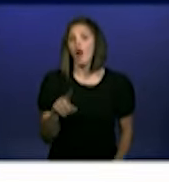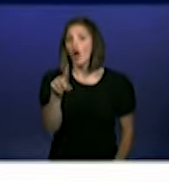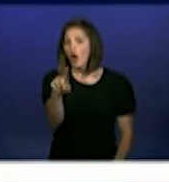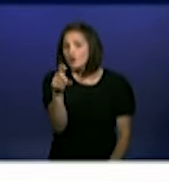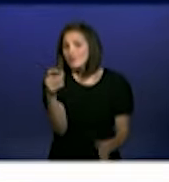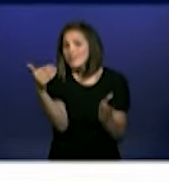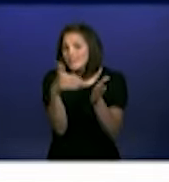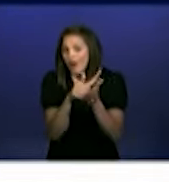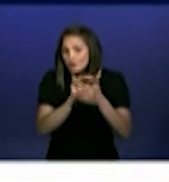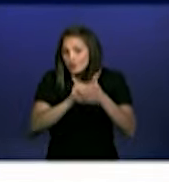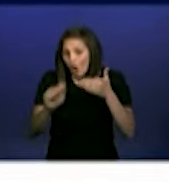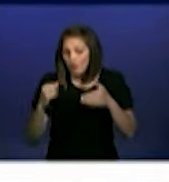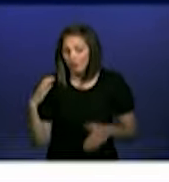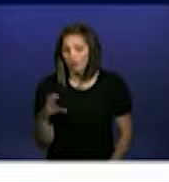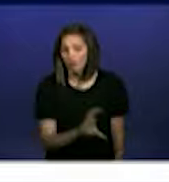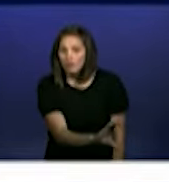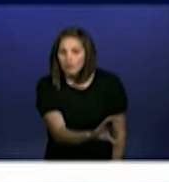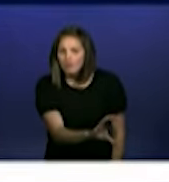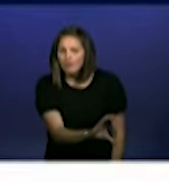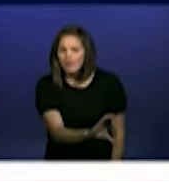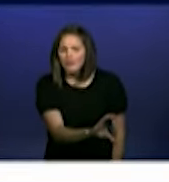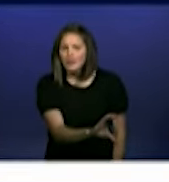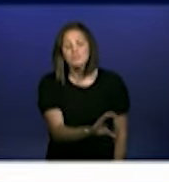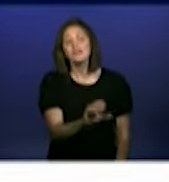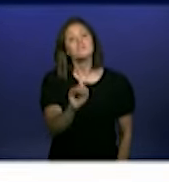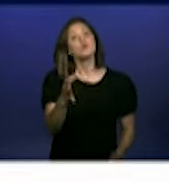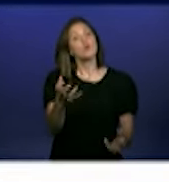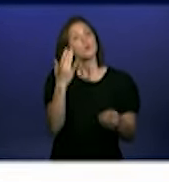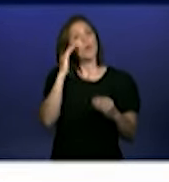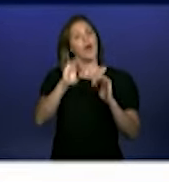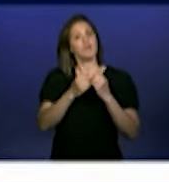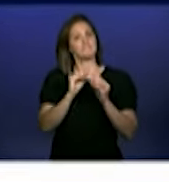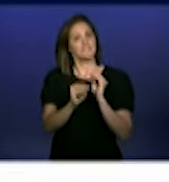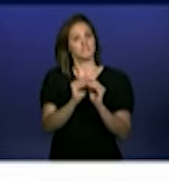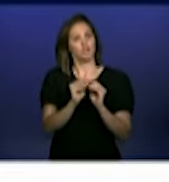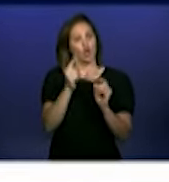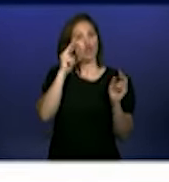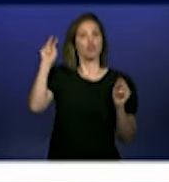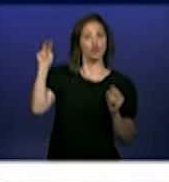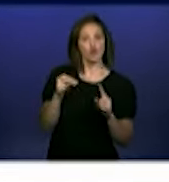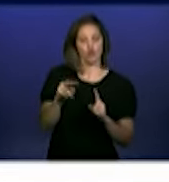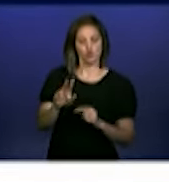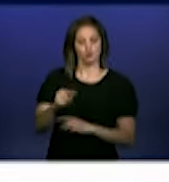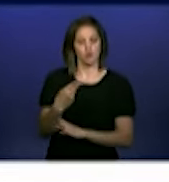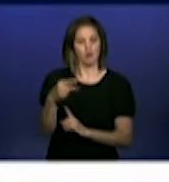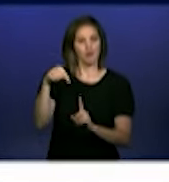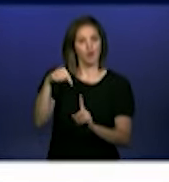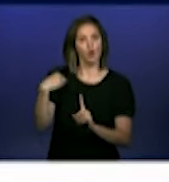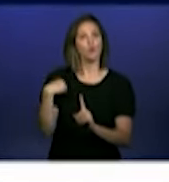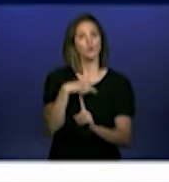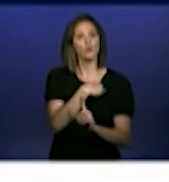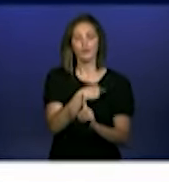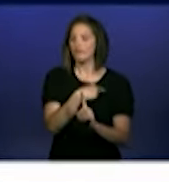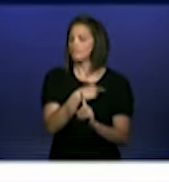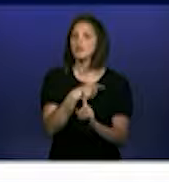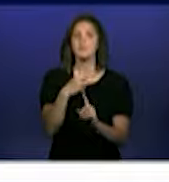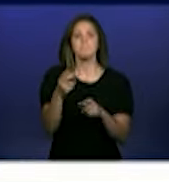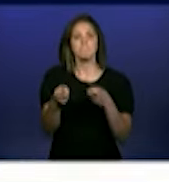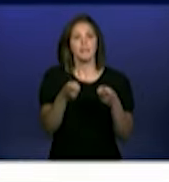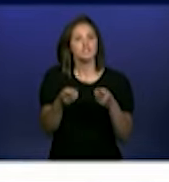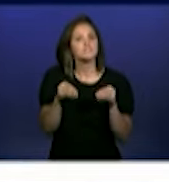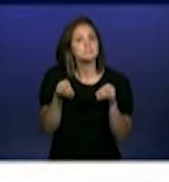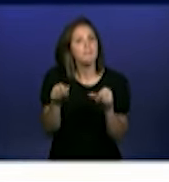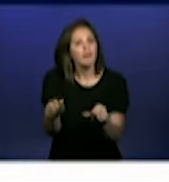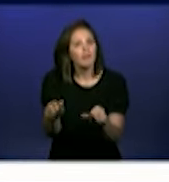look to how to do this, you just look to the Utah model, where we've unleashed the Utah economy. We've managed spending